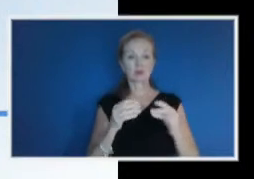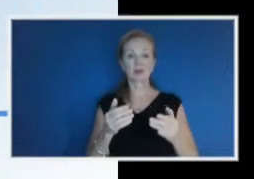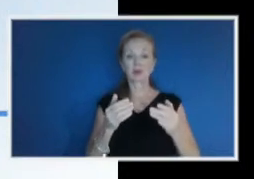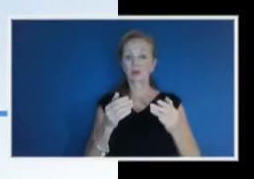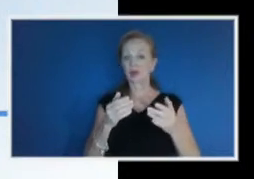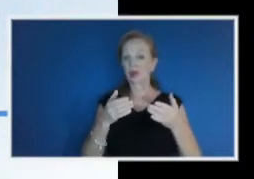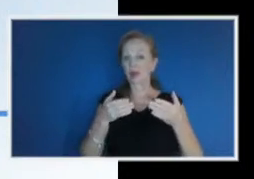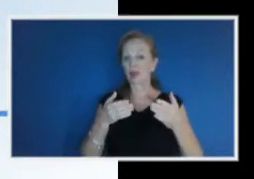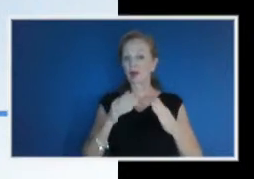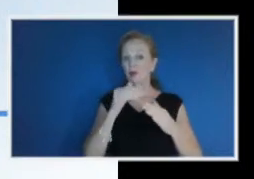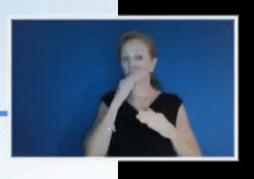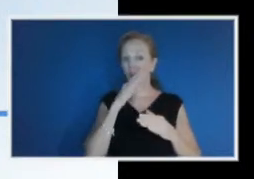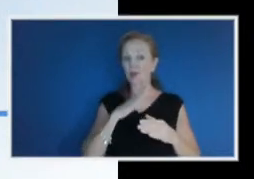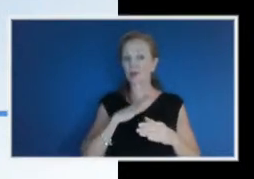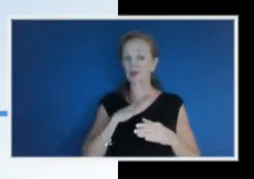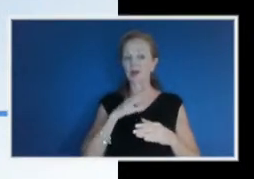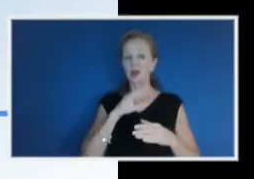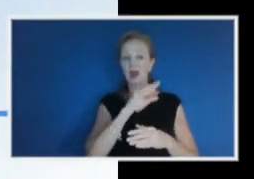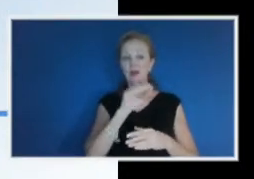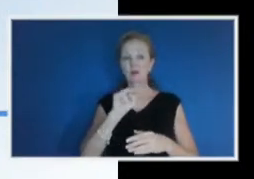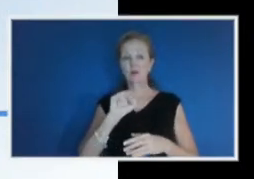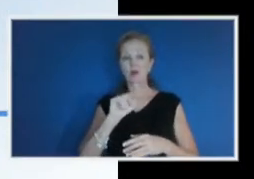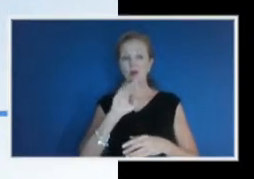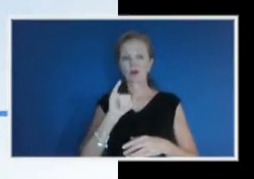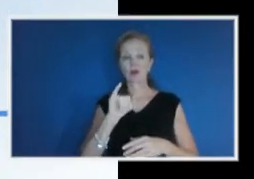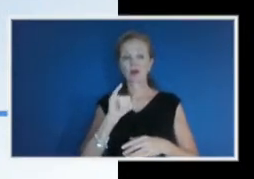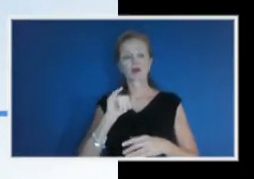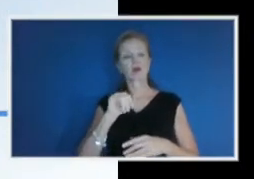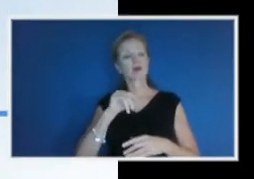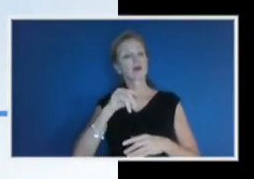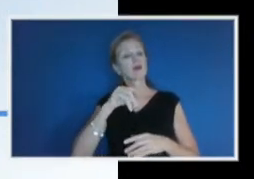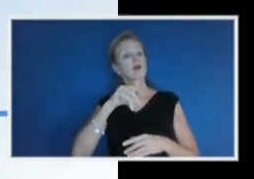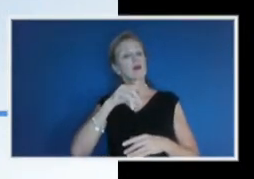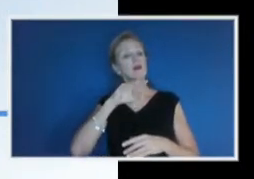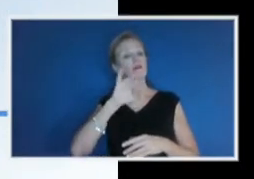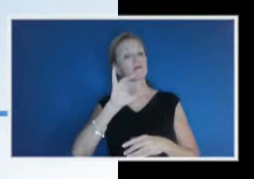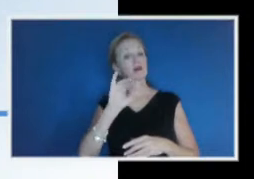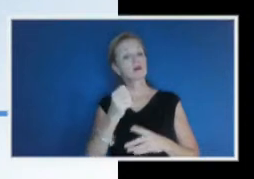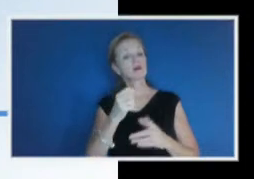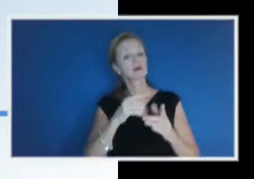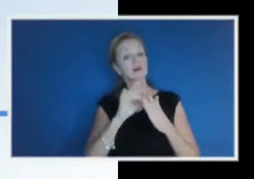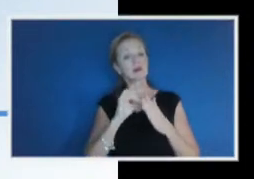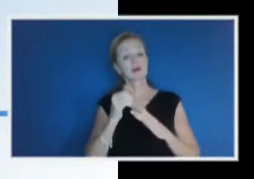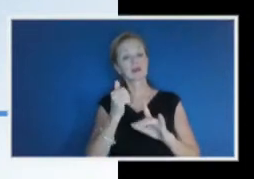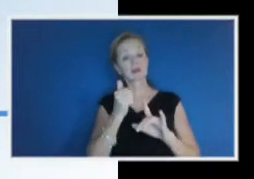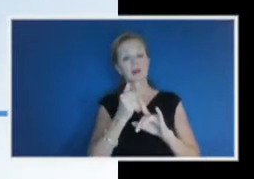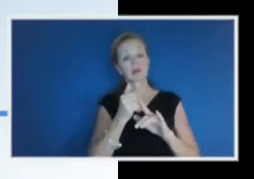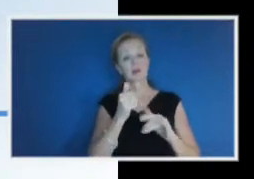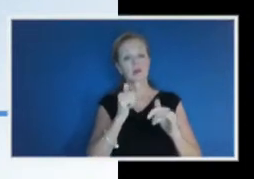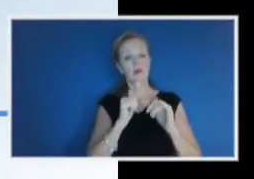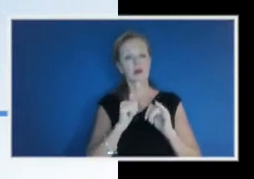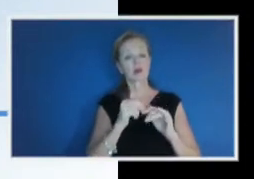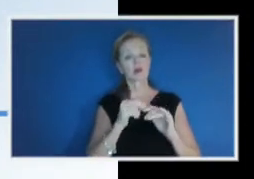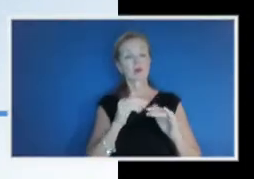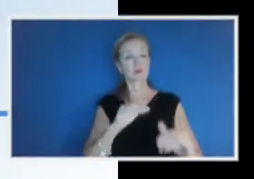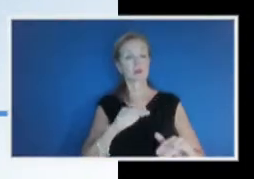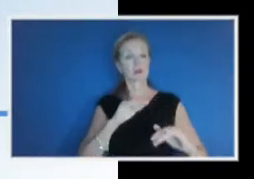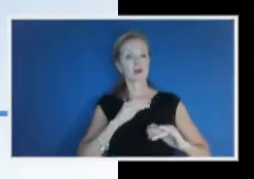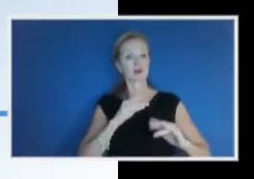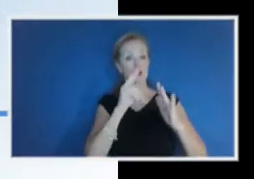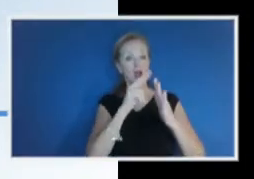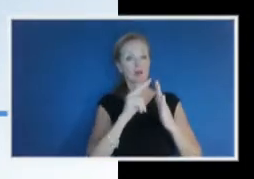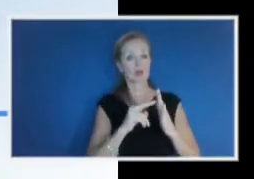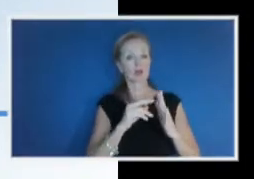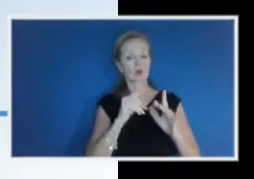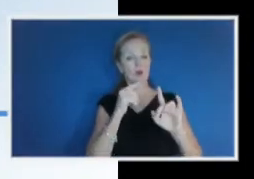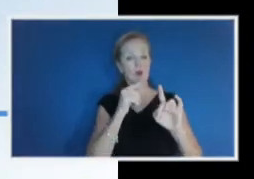and women prime firms to count their own self-performance towards meeting a contract goal. You know, as I mentioned before,